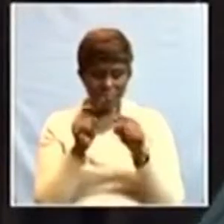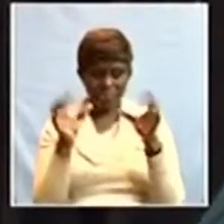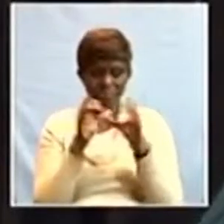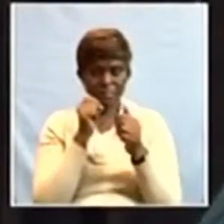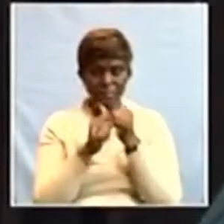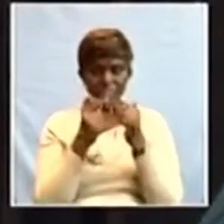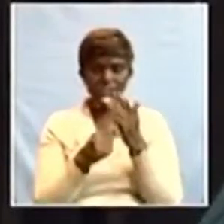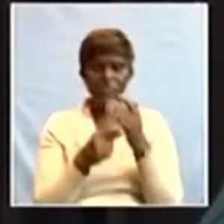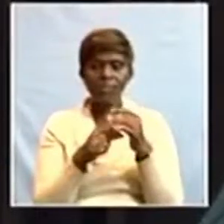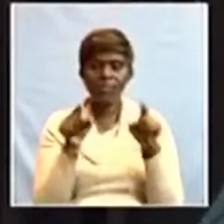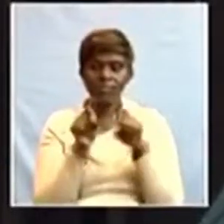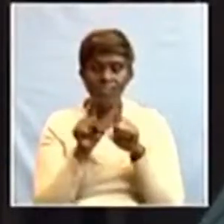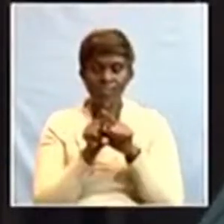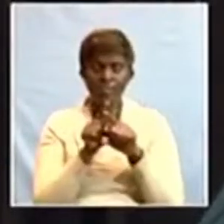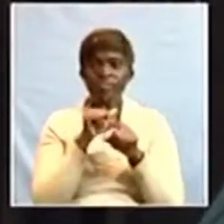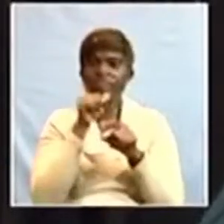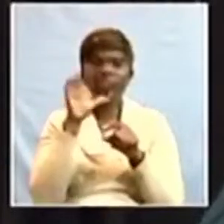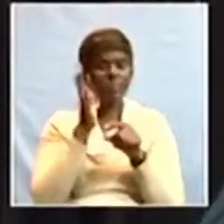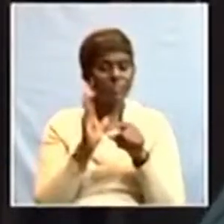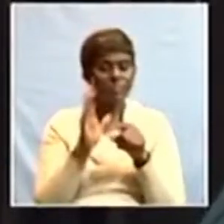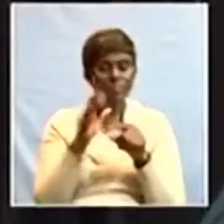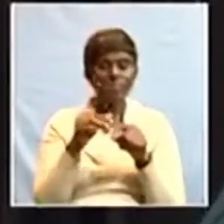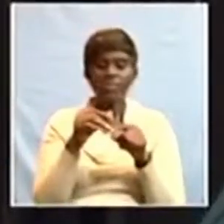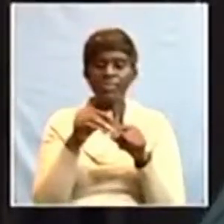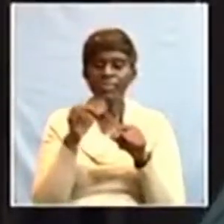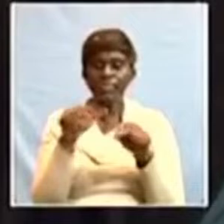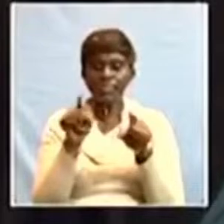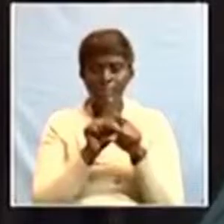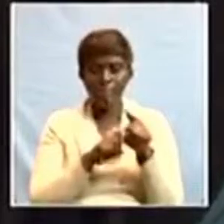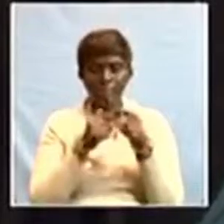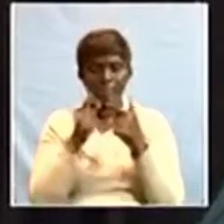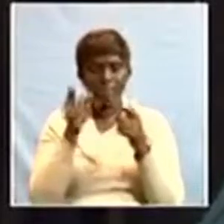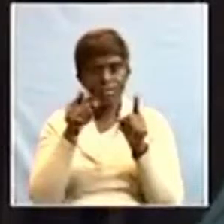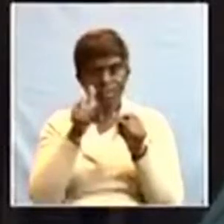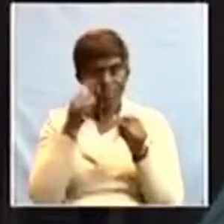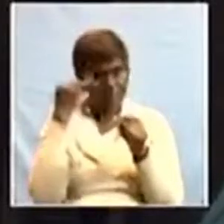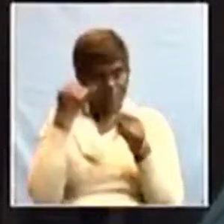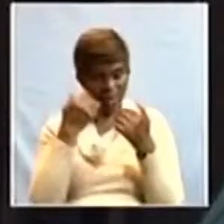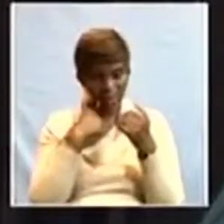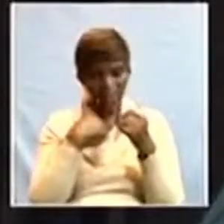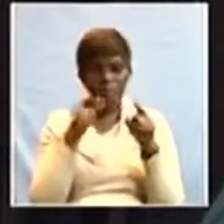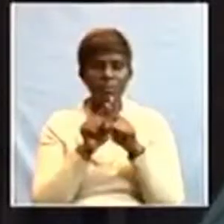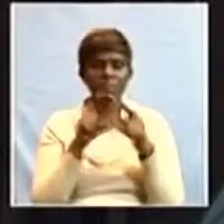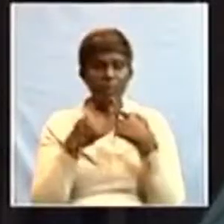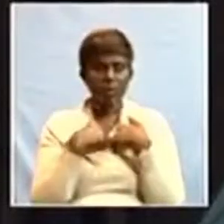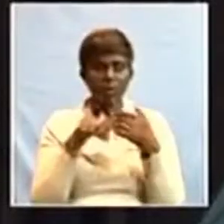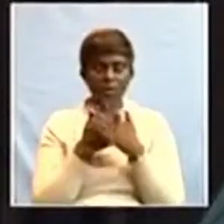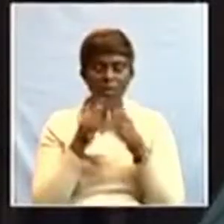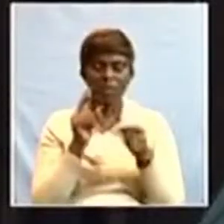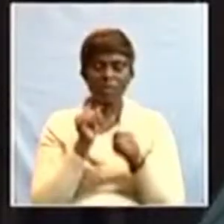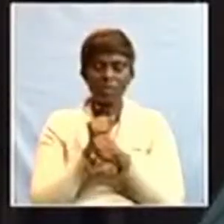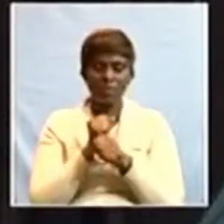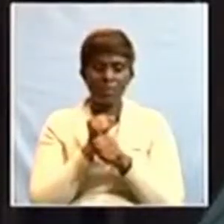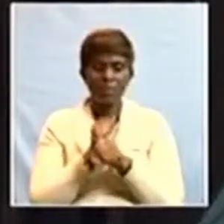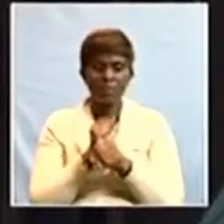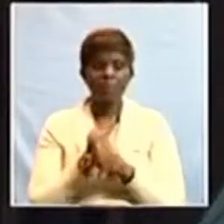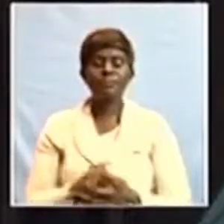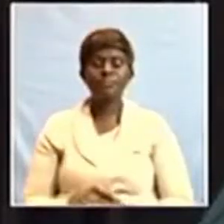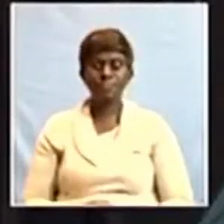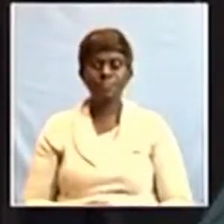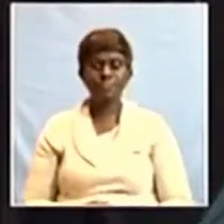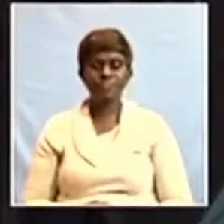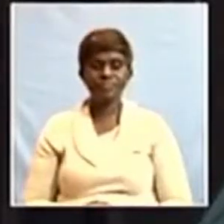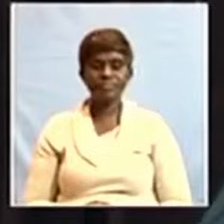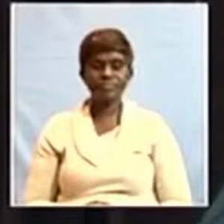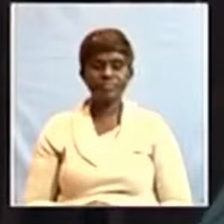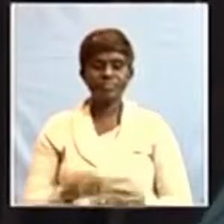Because money is never enough, it's never too little, it's never too big, as long as your ideas drive you to how you want to do it. Simply leaving